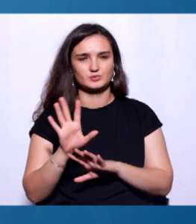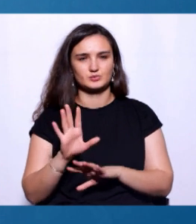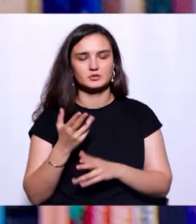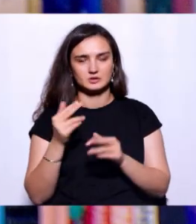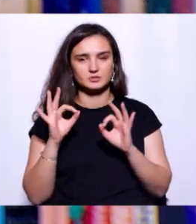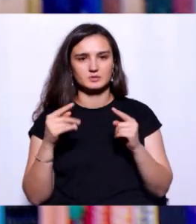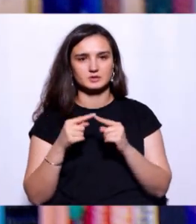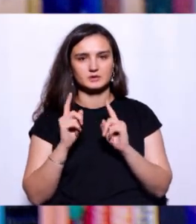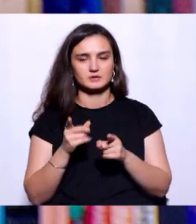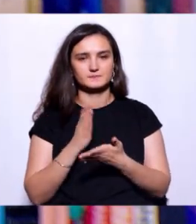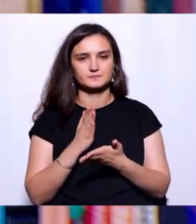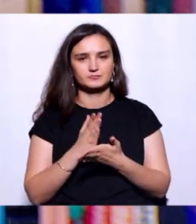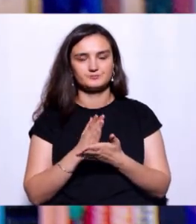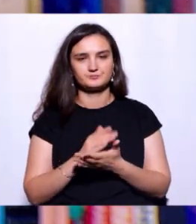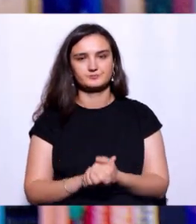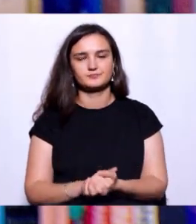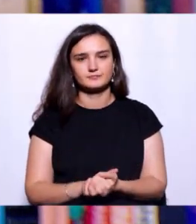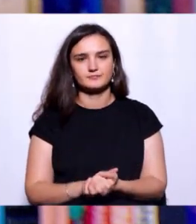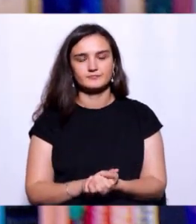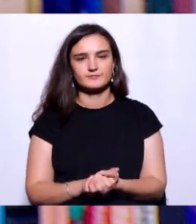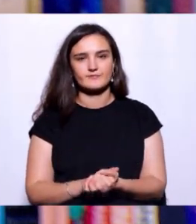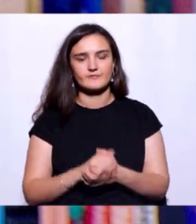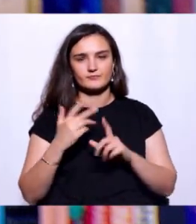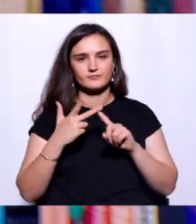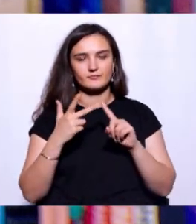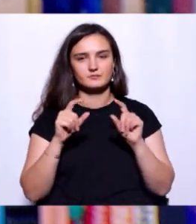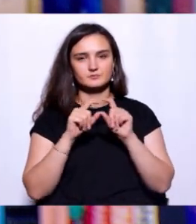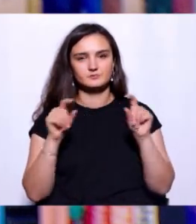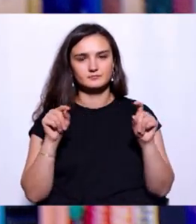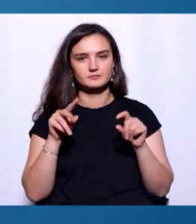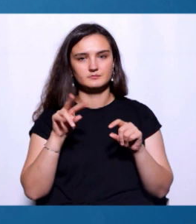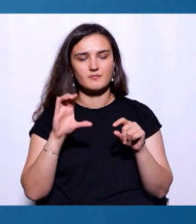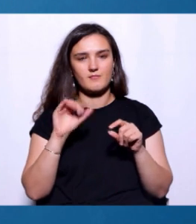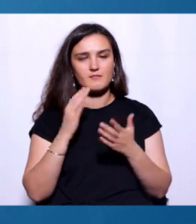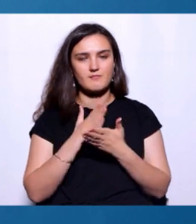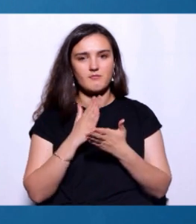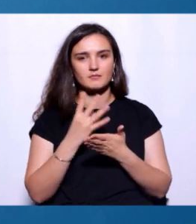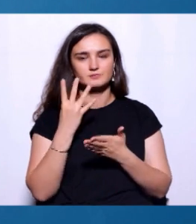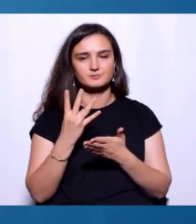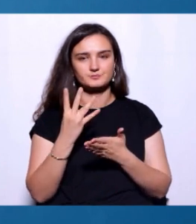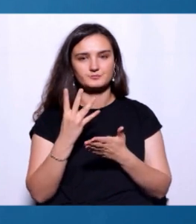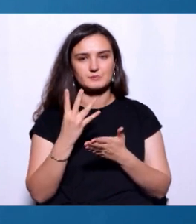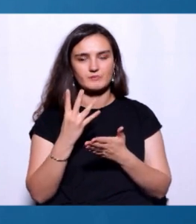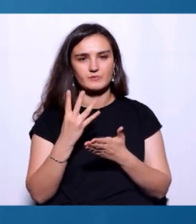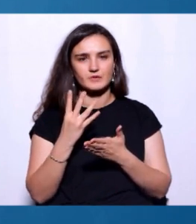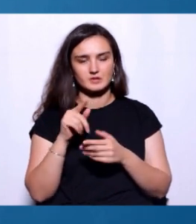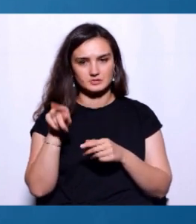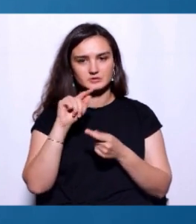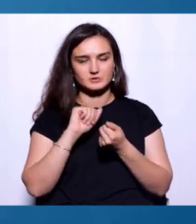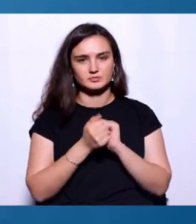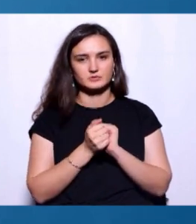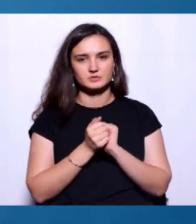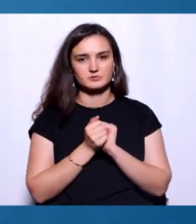You're totally right again. Thank you. And then for the third one, Lisa has four grandparents. Do you